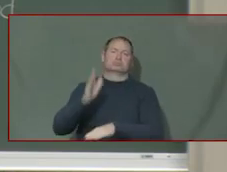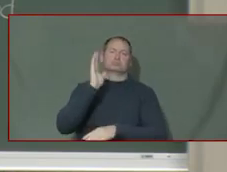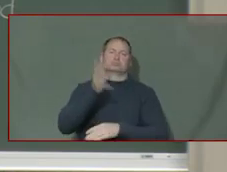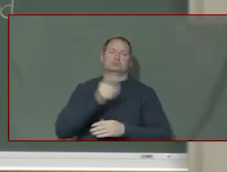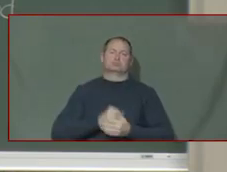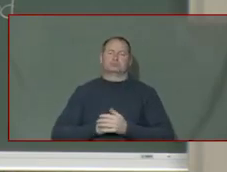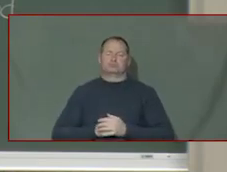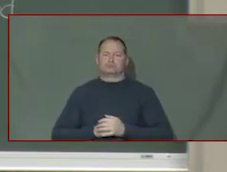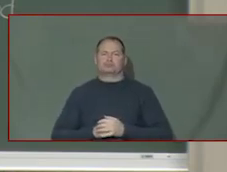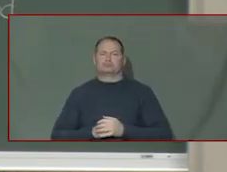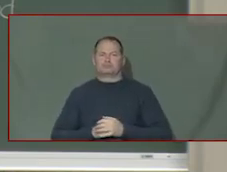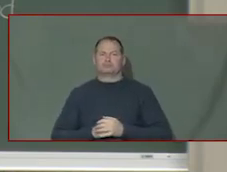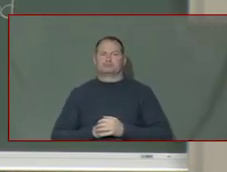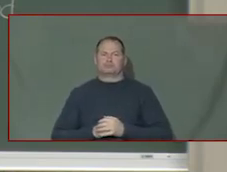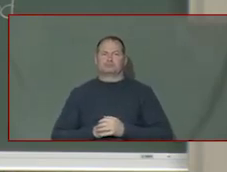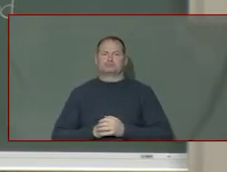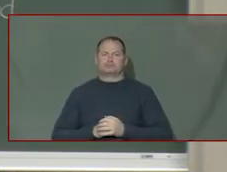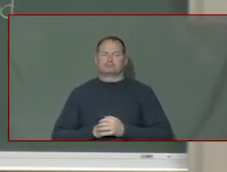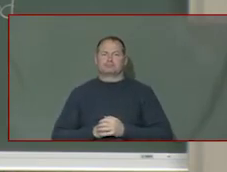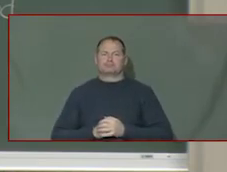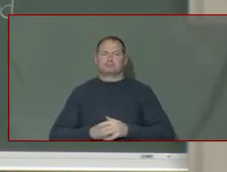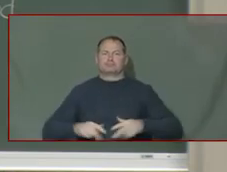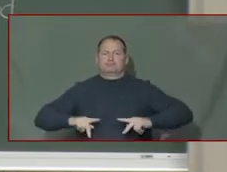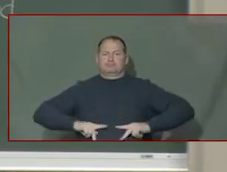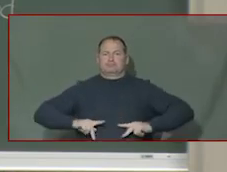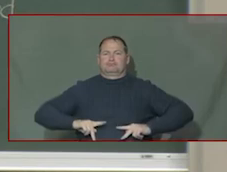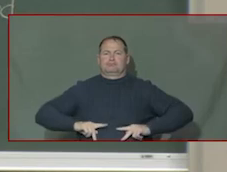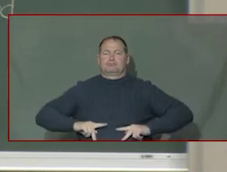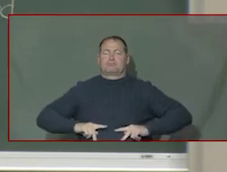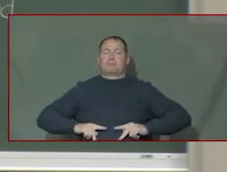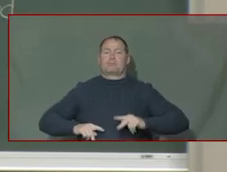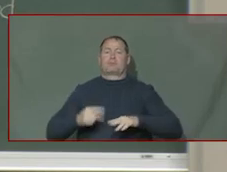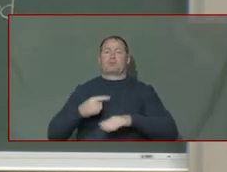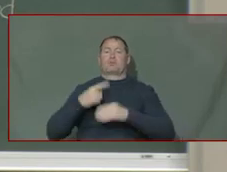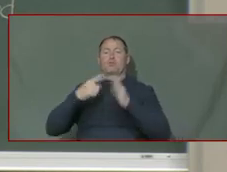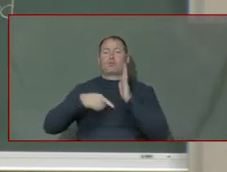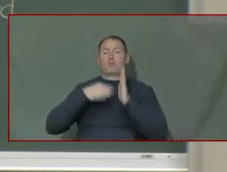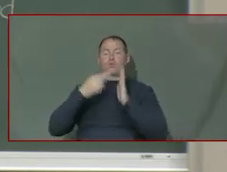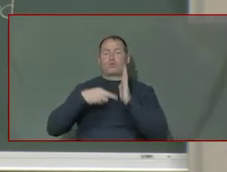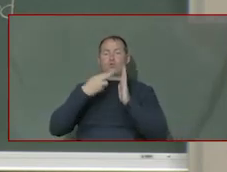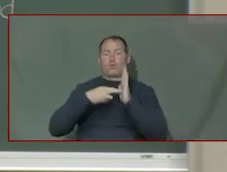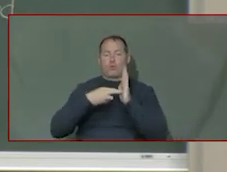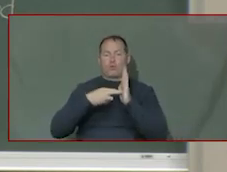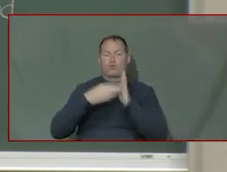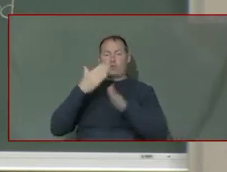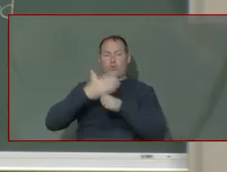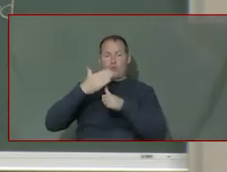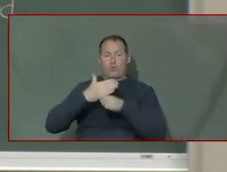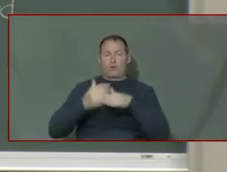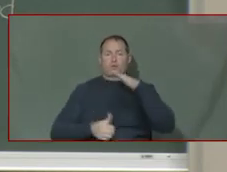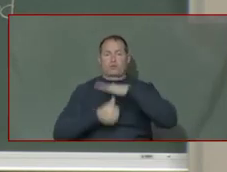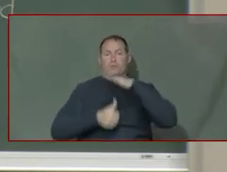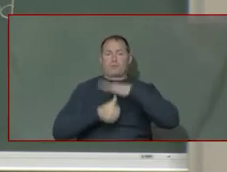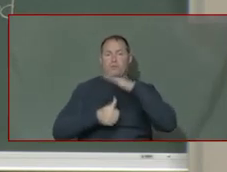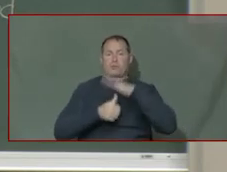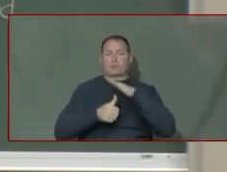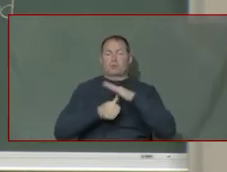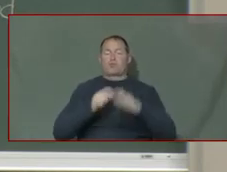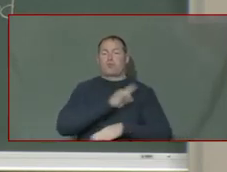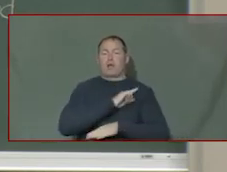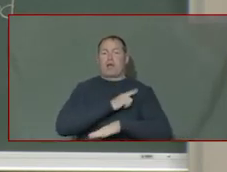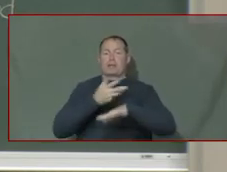be dead. Your kidneys fulfill a vital function in your body. Why? Because